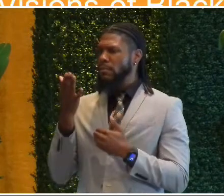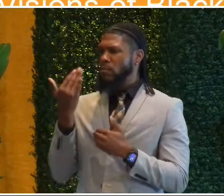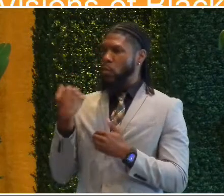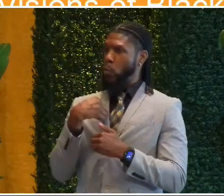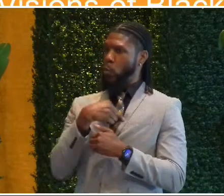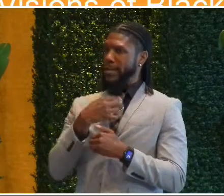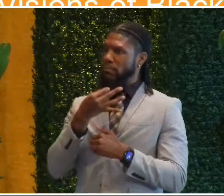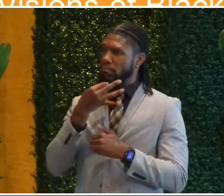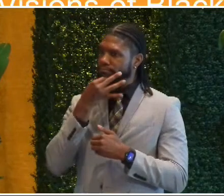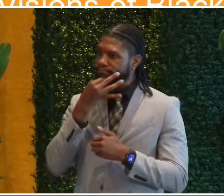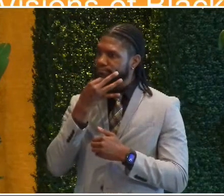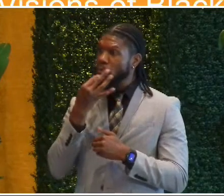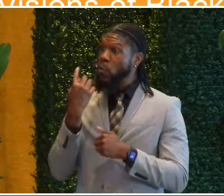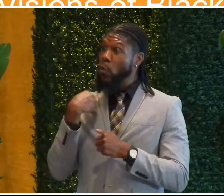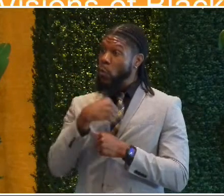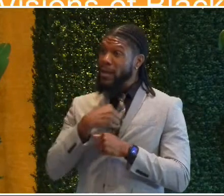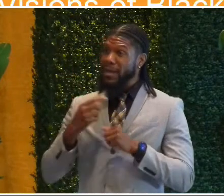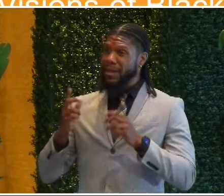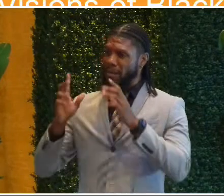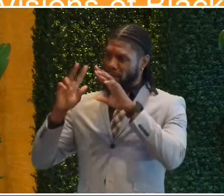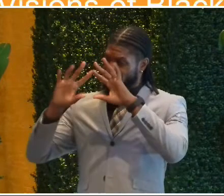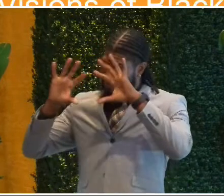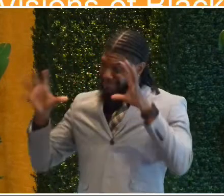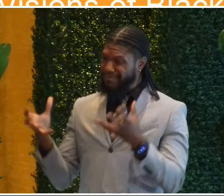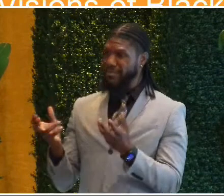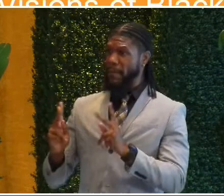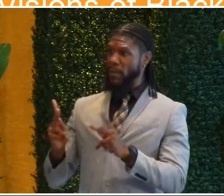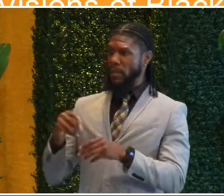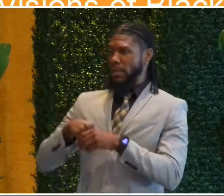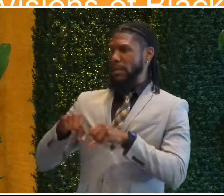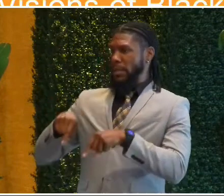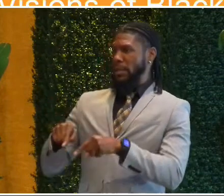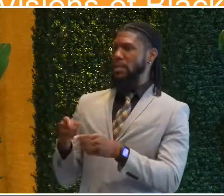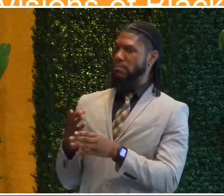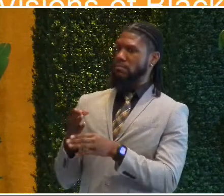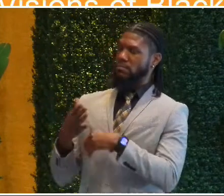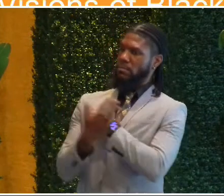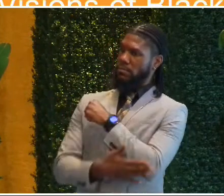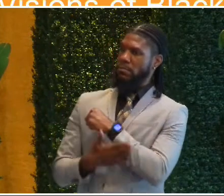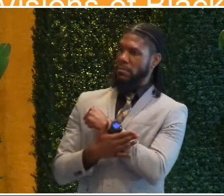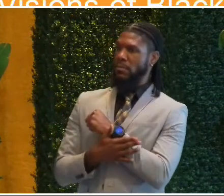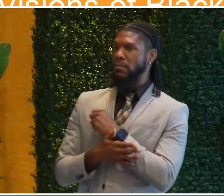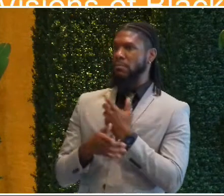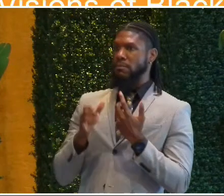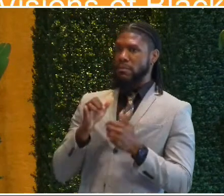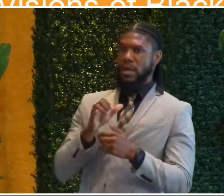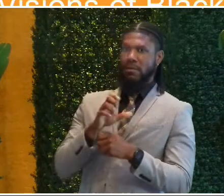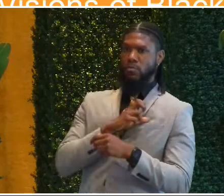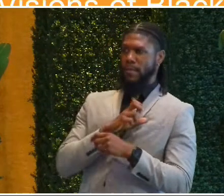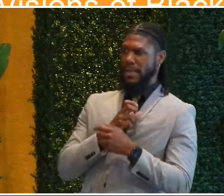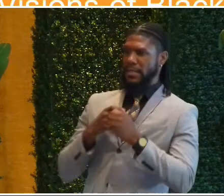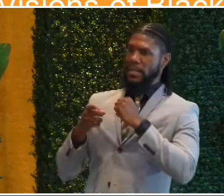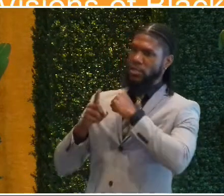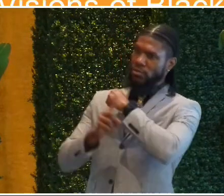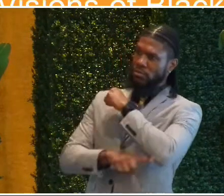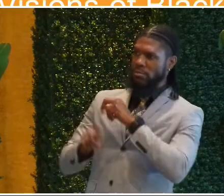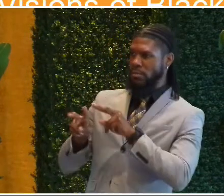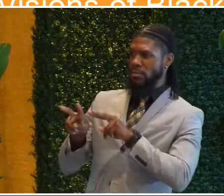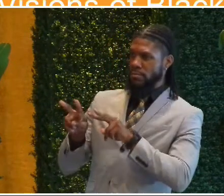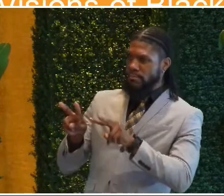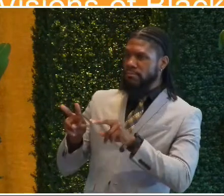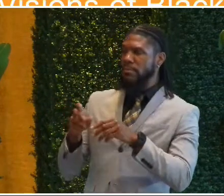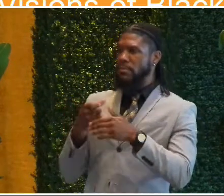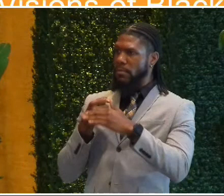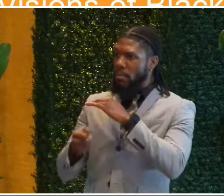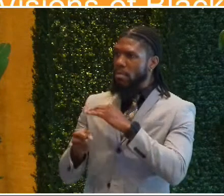We are the people. In this country in particular, criminalization is like the weather, and it's also like the wind.